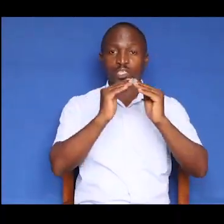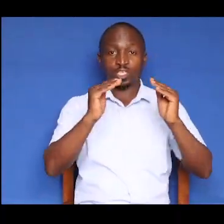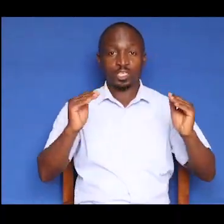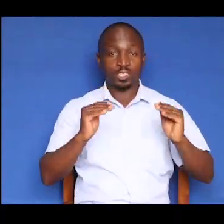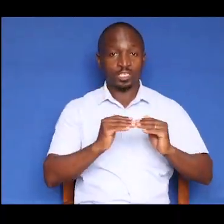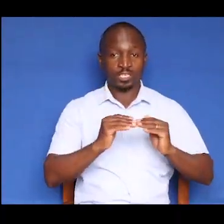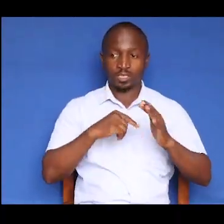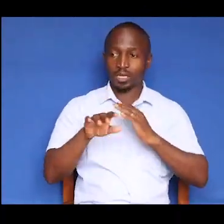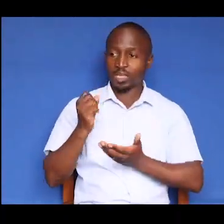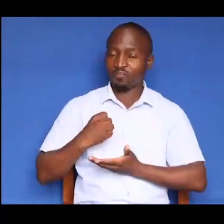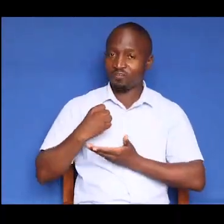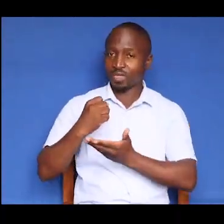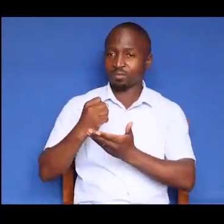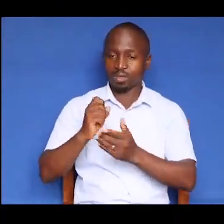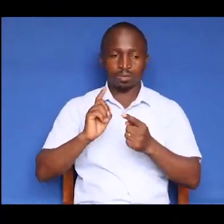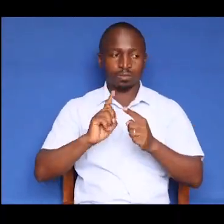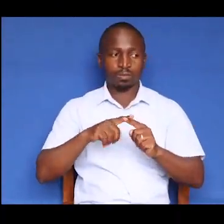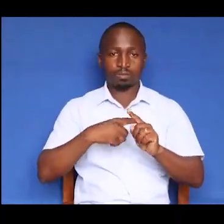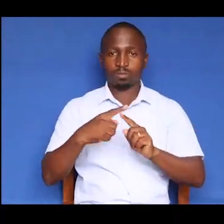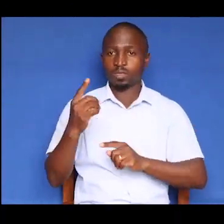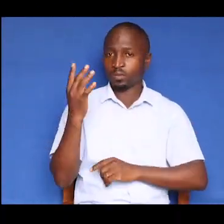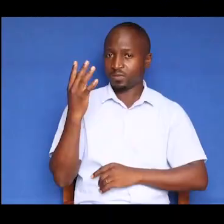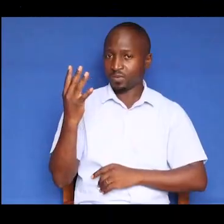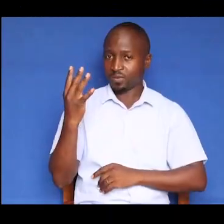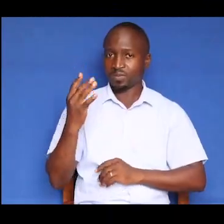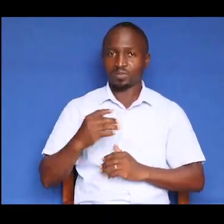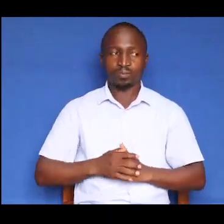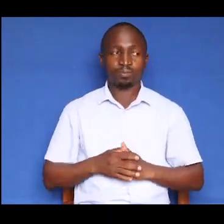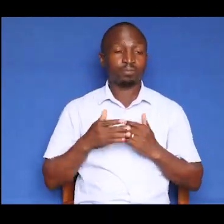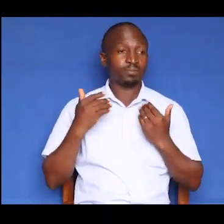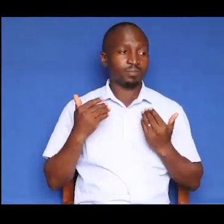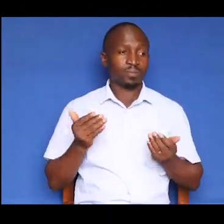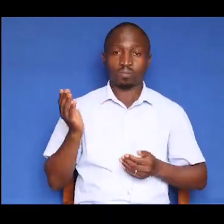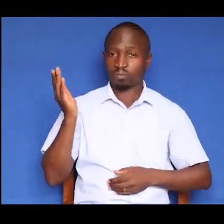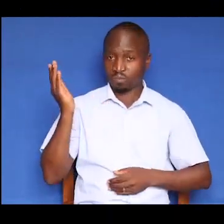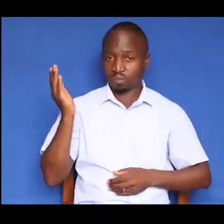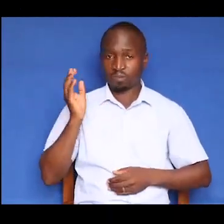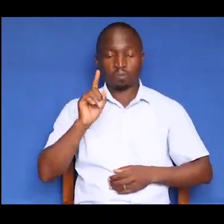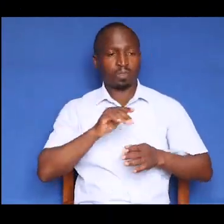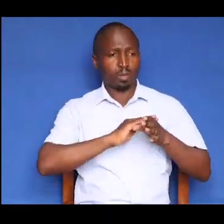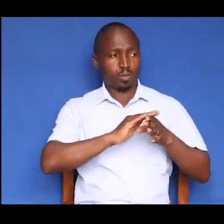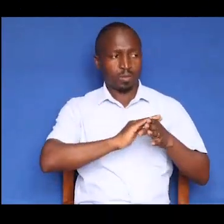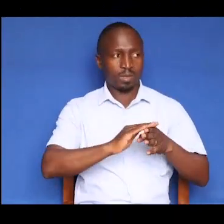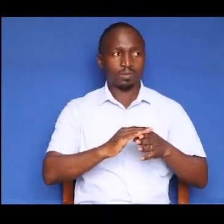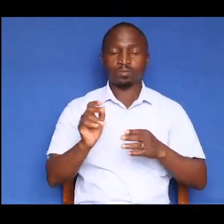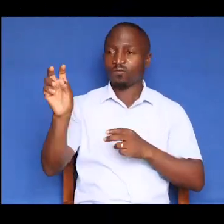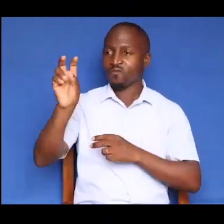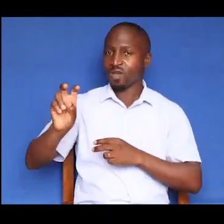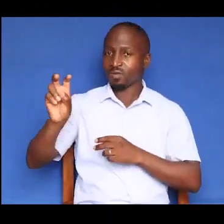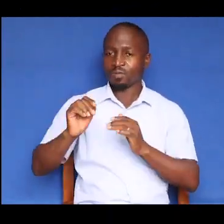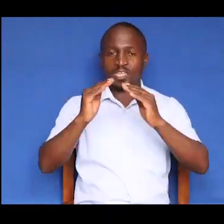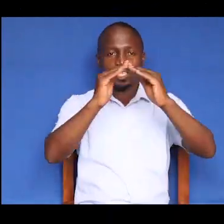investment will be 400. So this will be used to find the